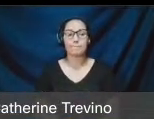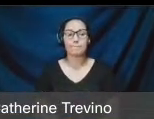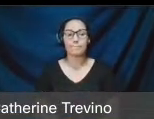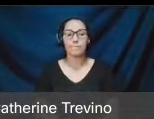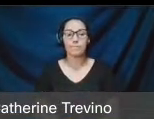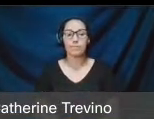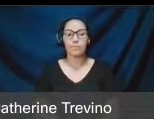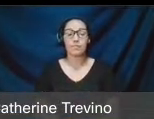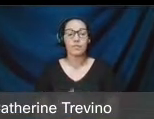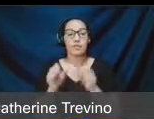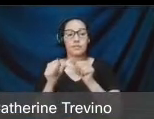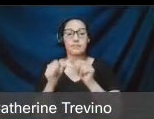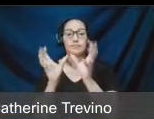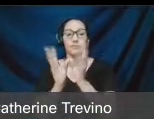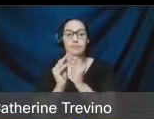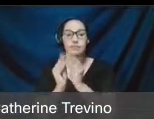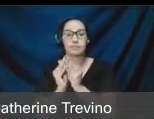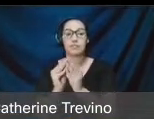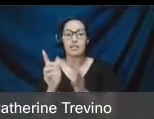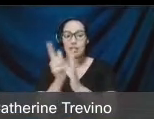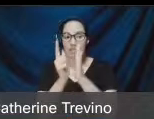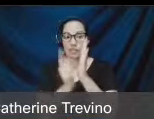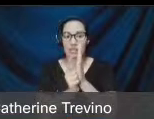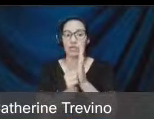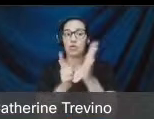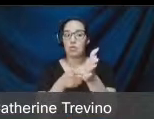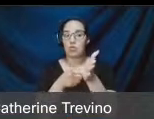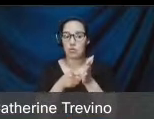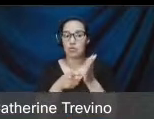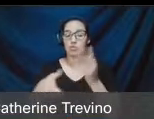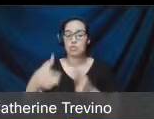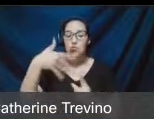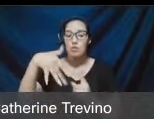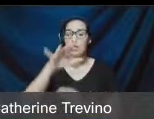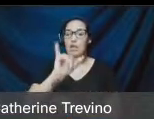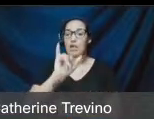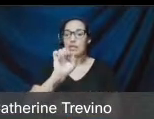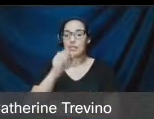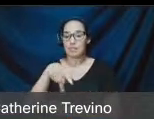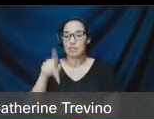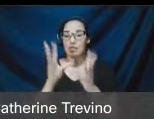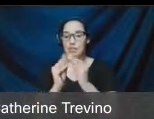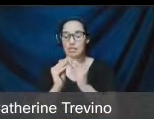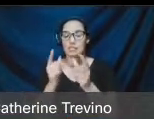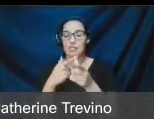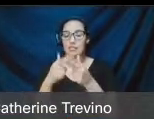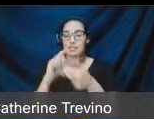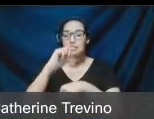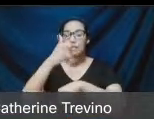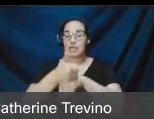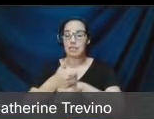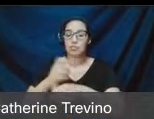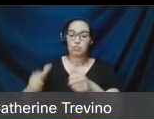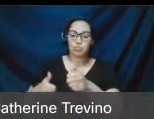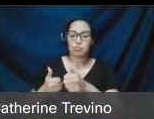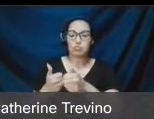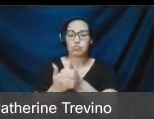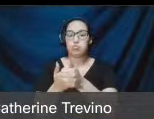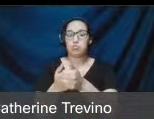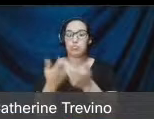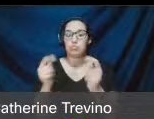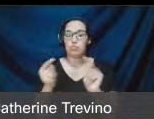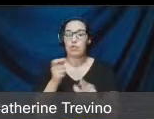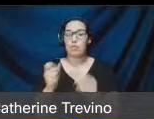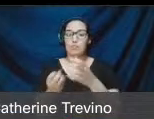We will continue to meet the legal mandates and timelines surrounding IEP meetings and have a plan in place to make up the postponed IEPs from